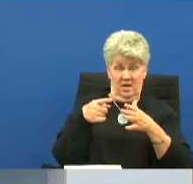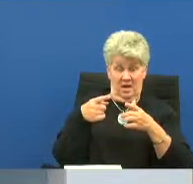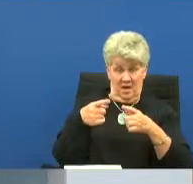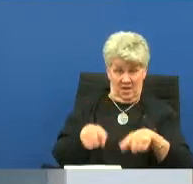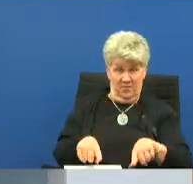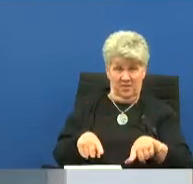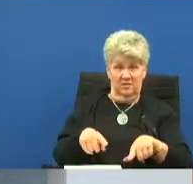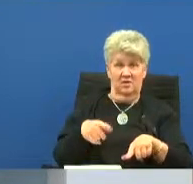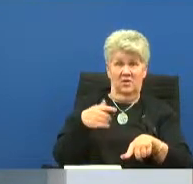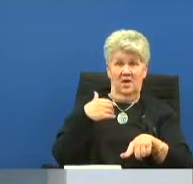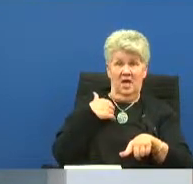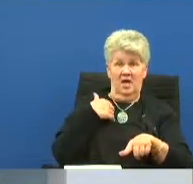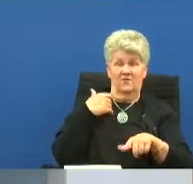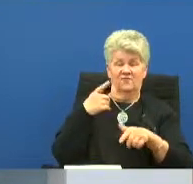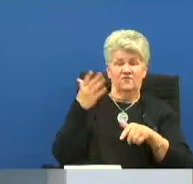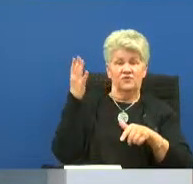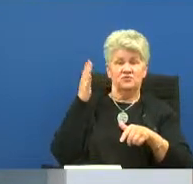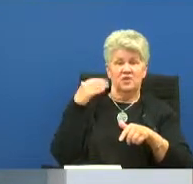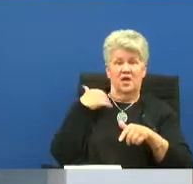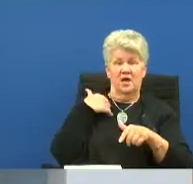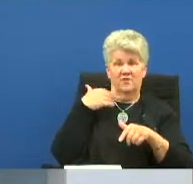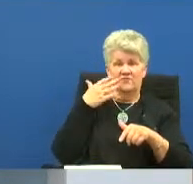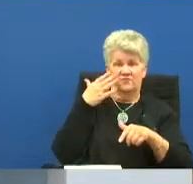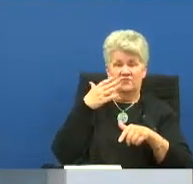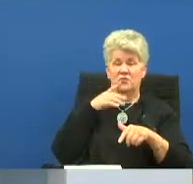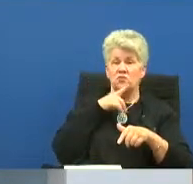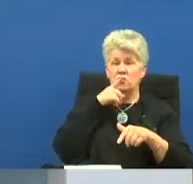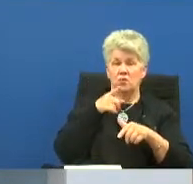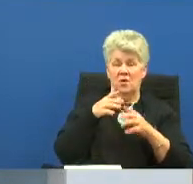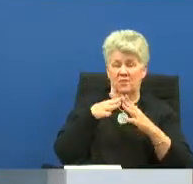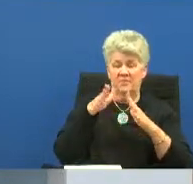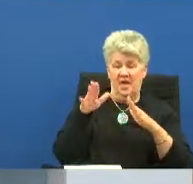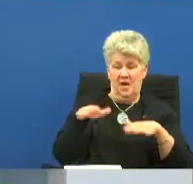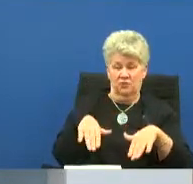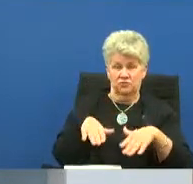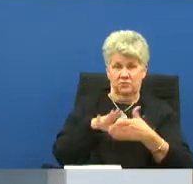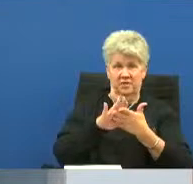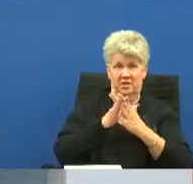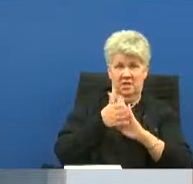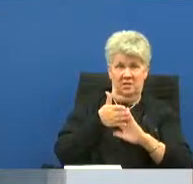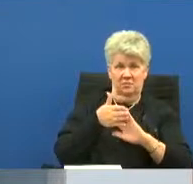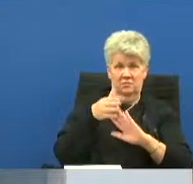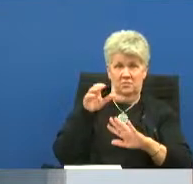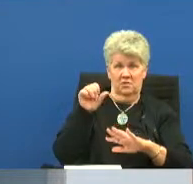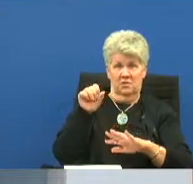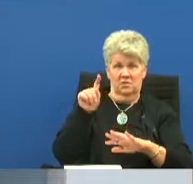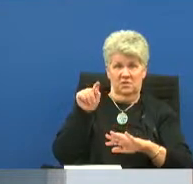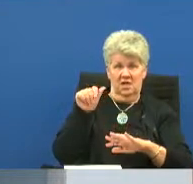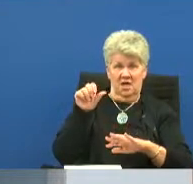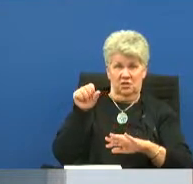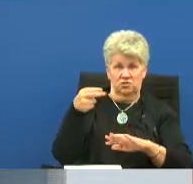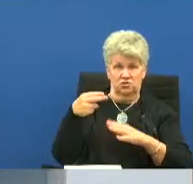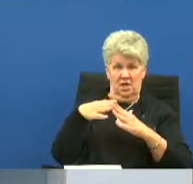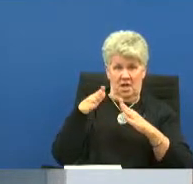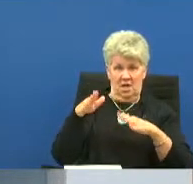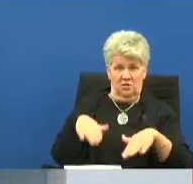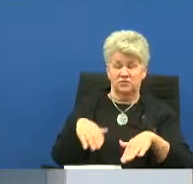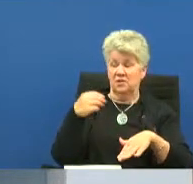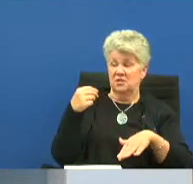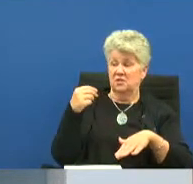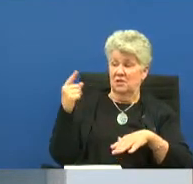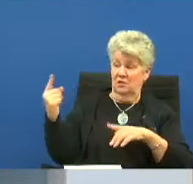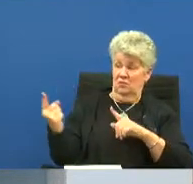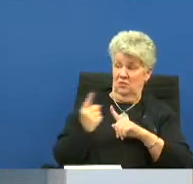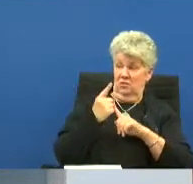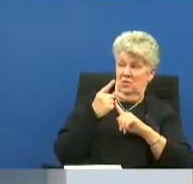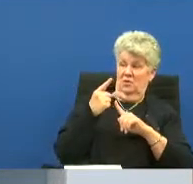of the neighborhood, or the front of the property rather, and that became a stash house. And Hillermore came to our office and